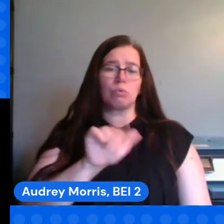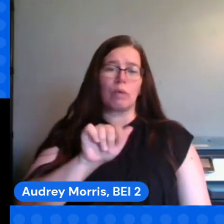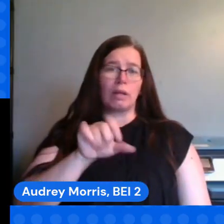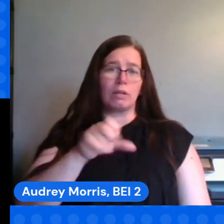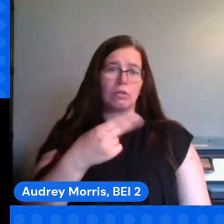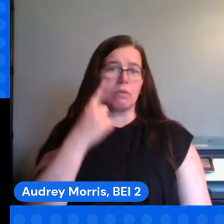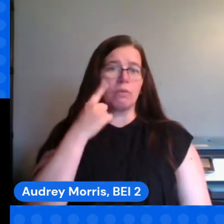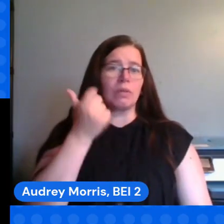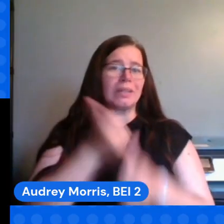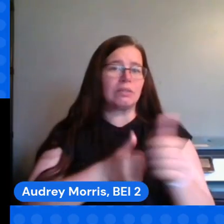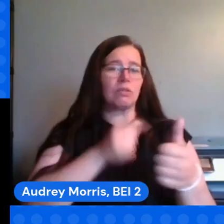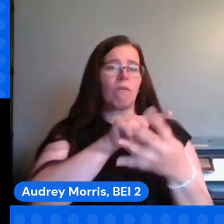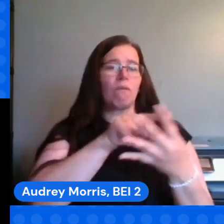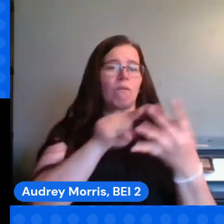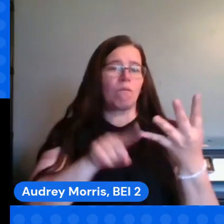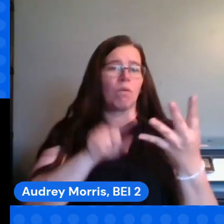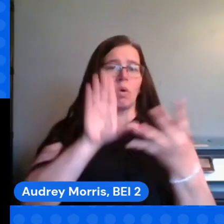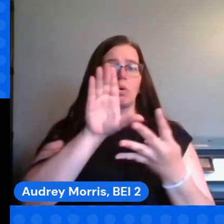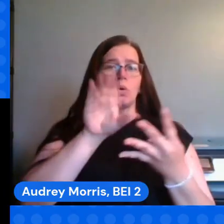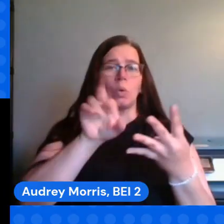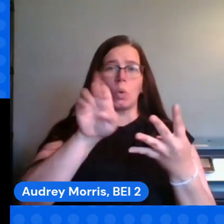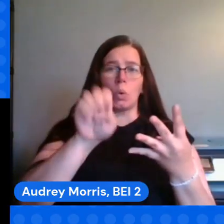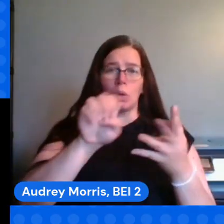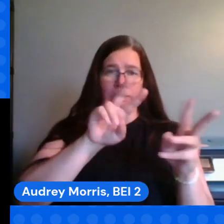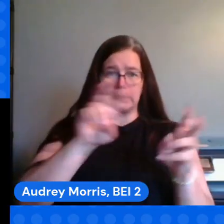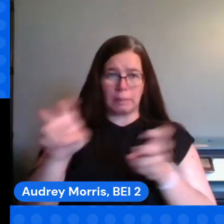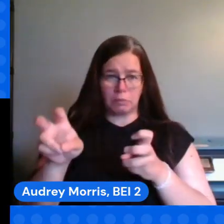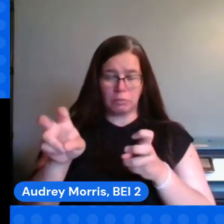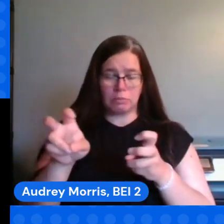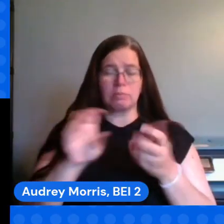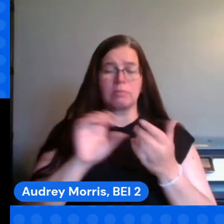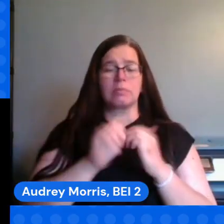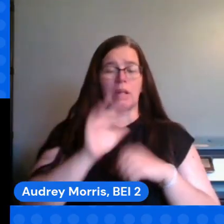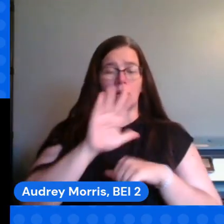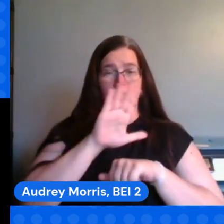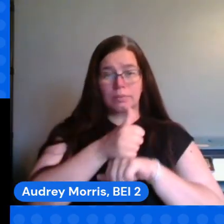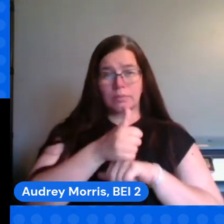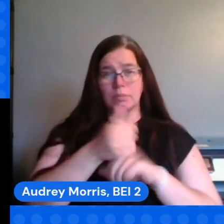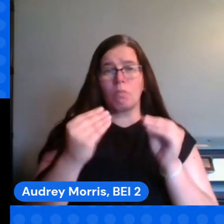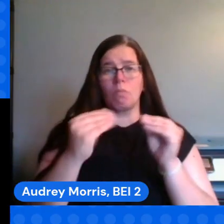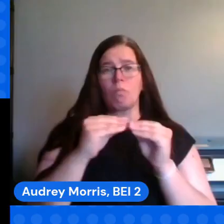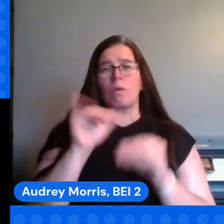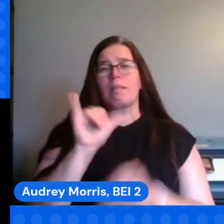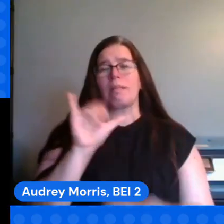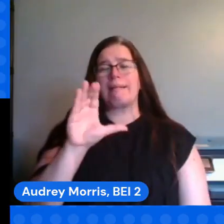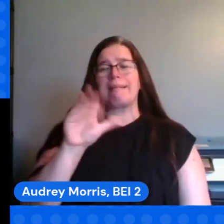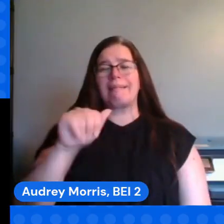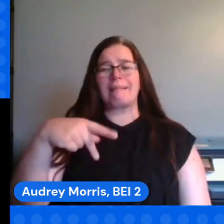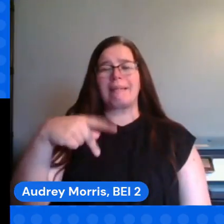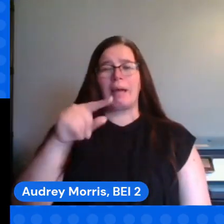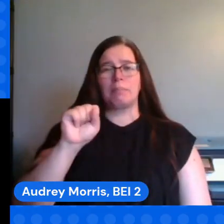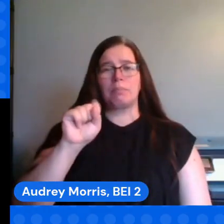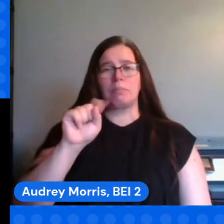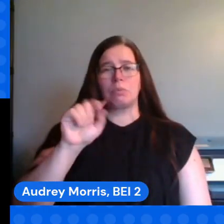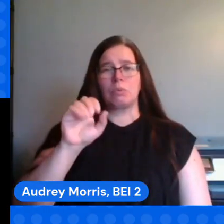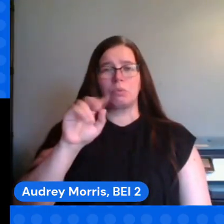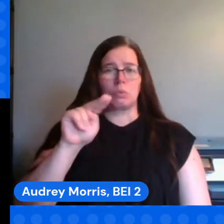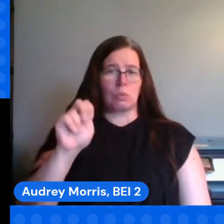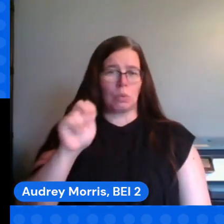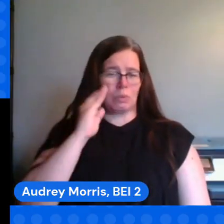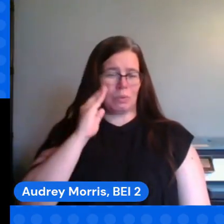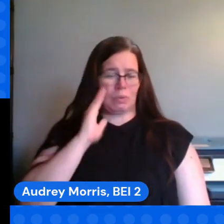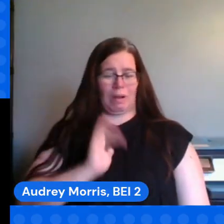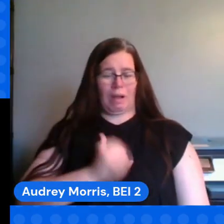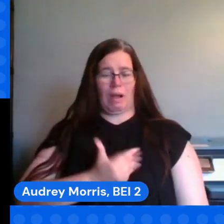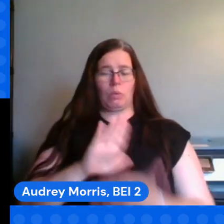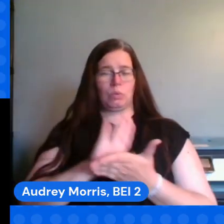four core subjects. And so the way that it was structured, it's kind of more of a capstone. I know with the schools here in our